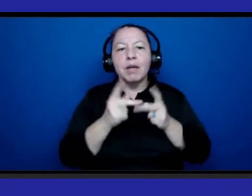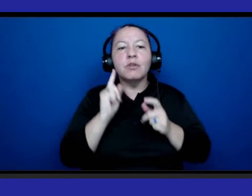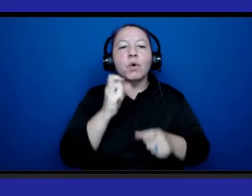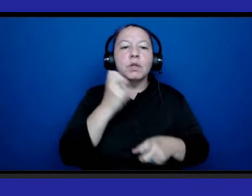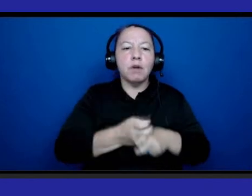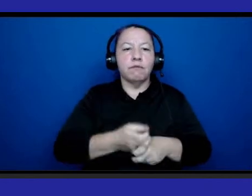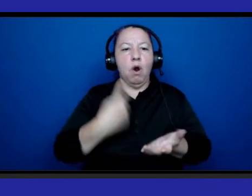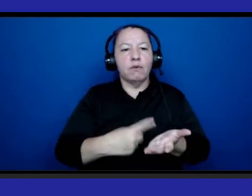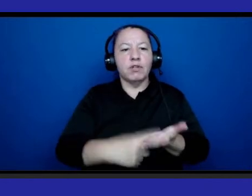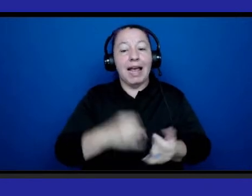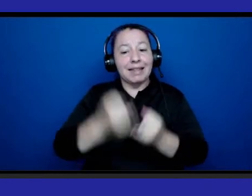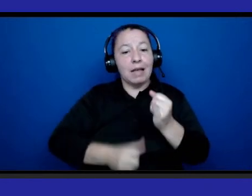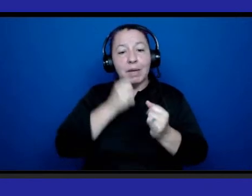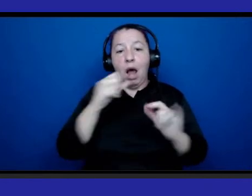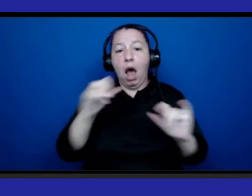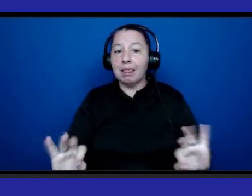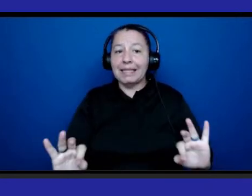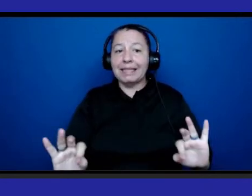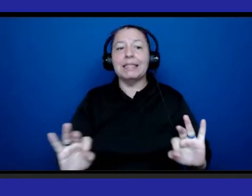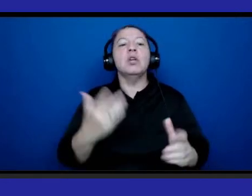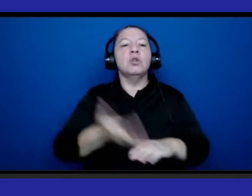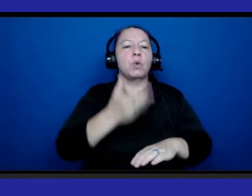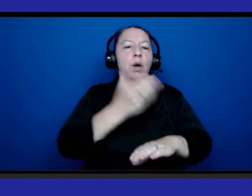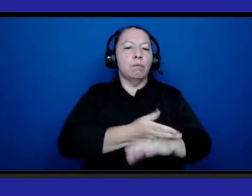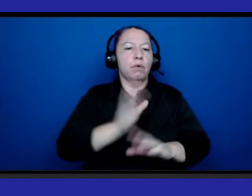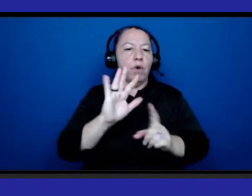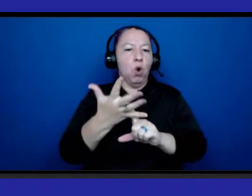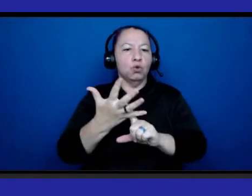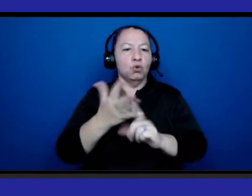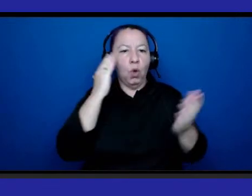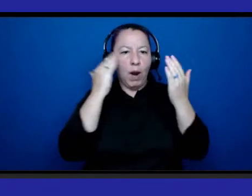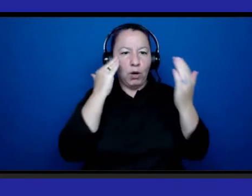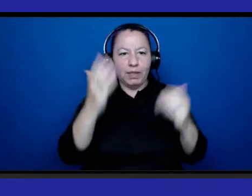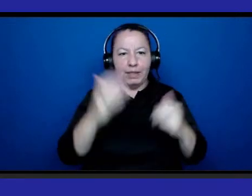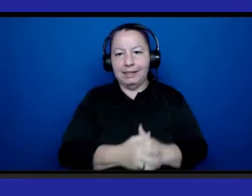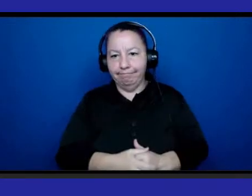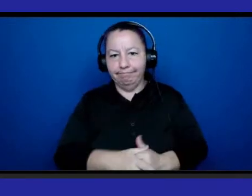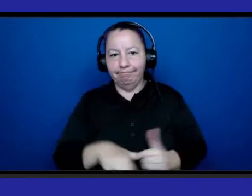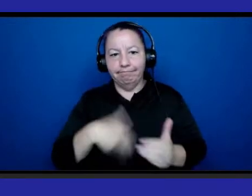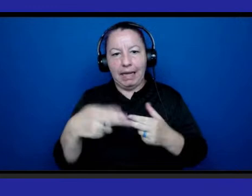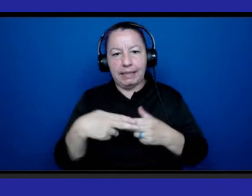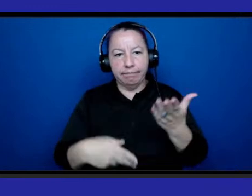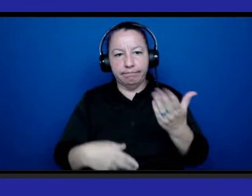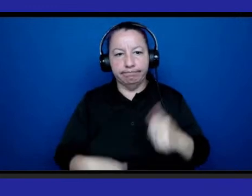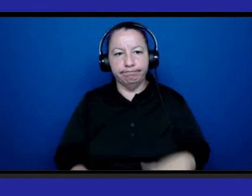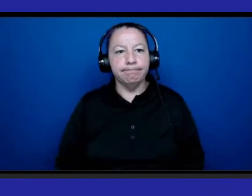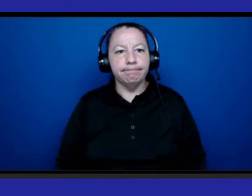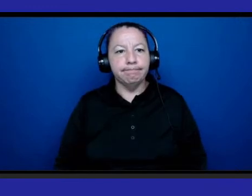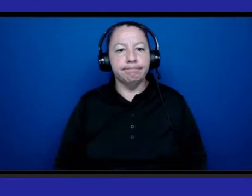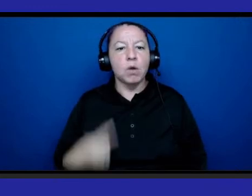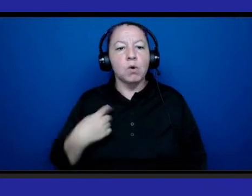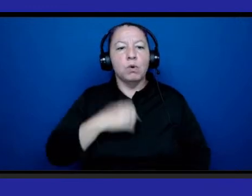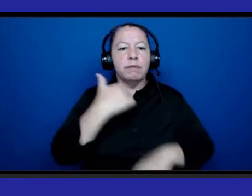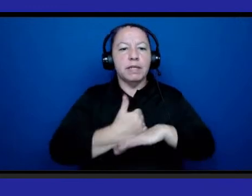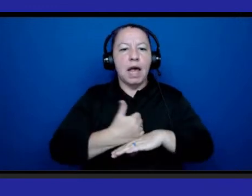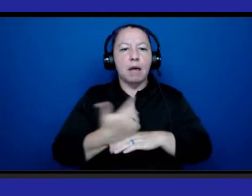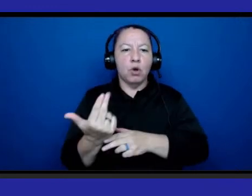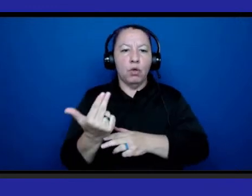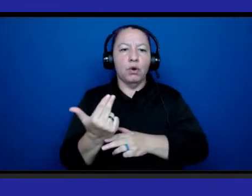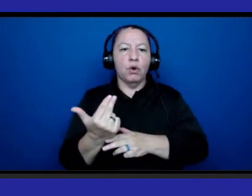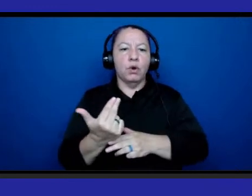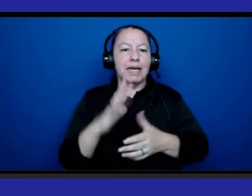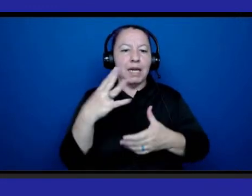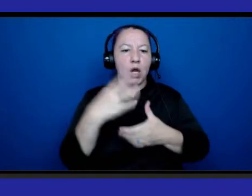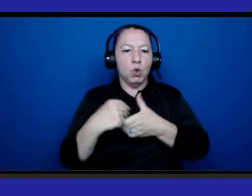but not least, to enhance cultural awareness. Next slide. So we've established 13 inclusion work groups: